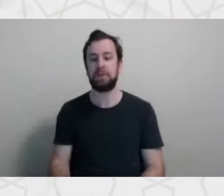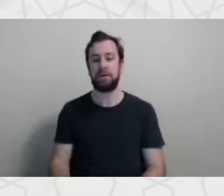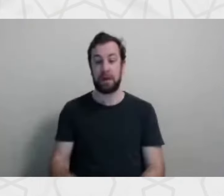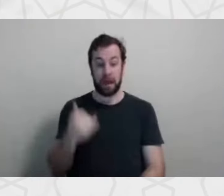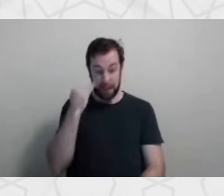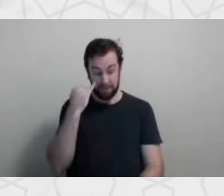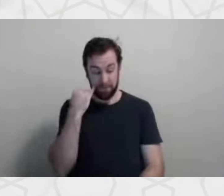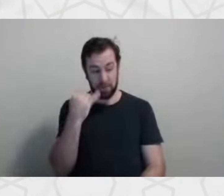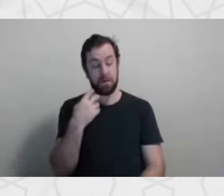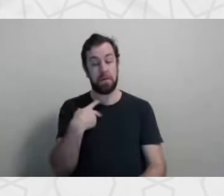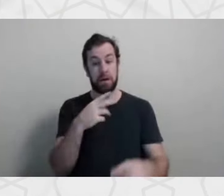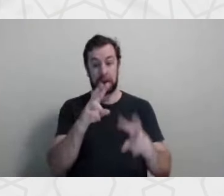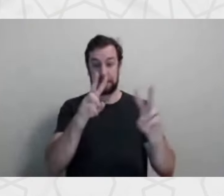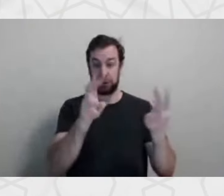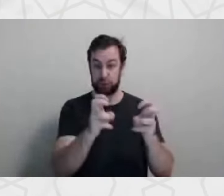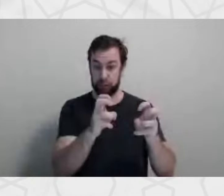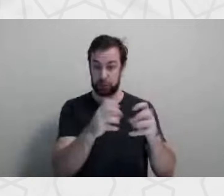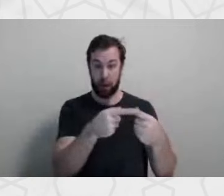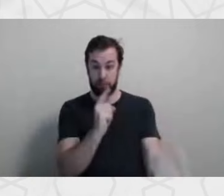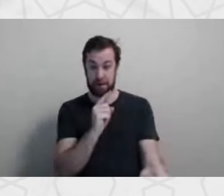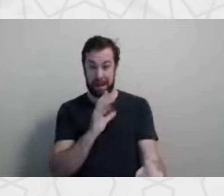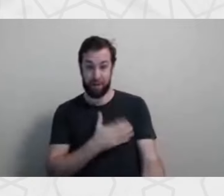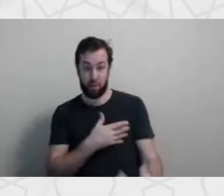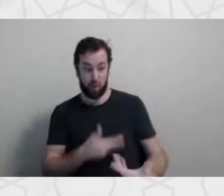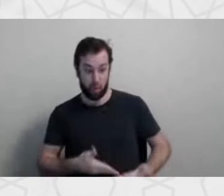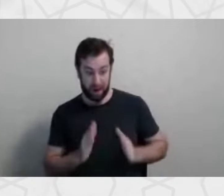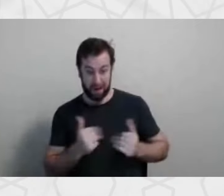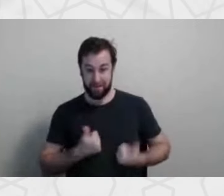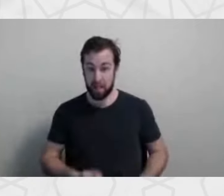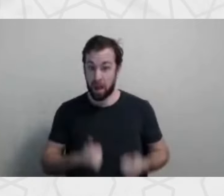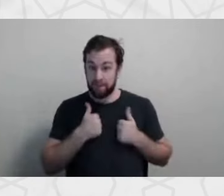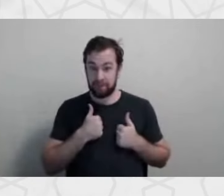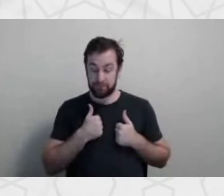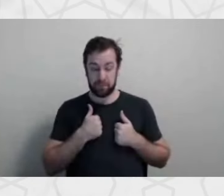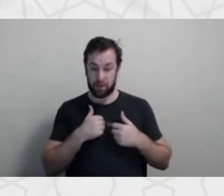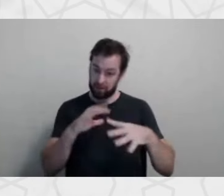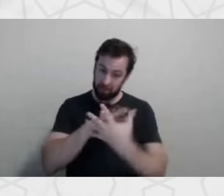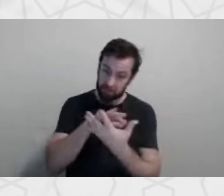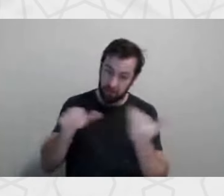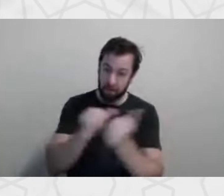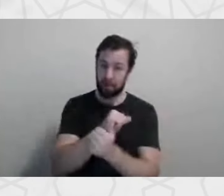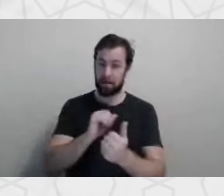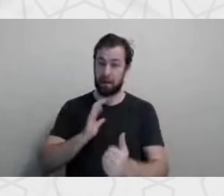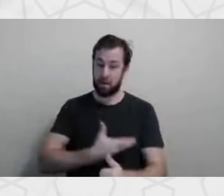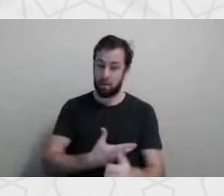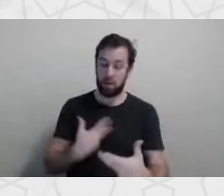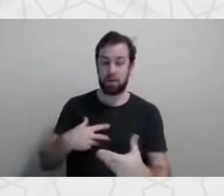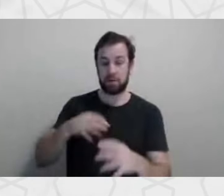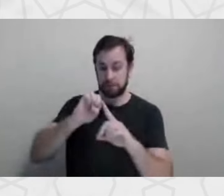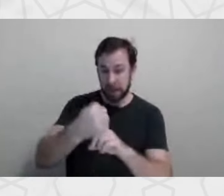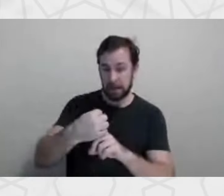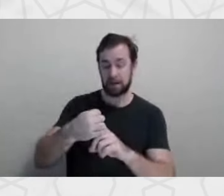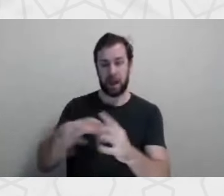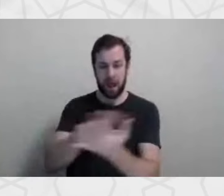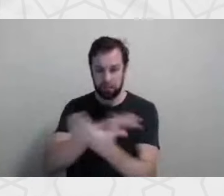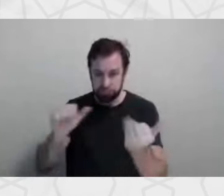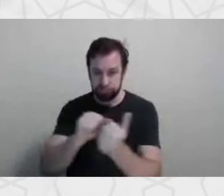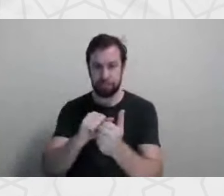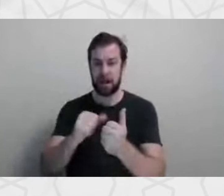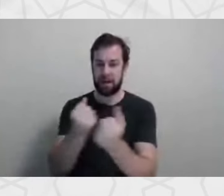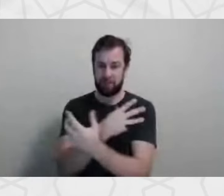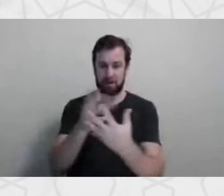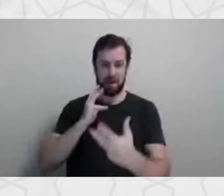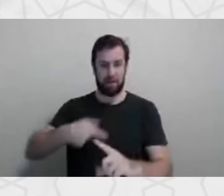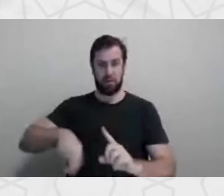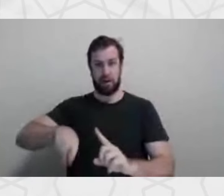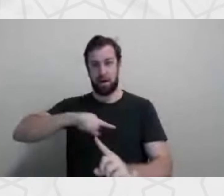way of life, which are destructive to our being and destructive to society, then we need